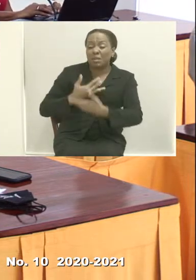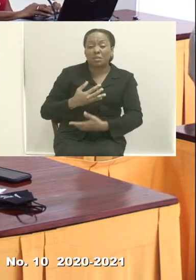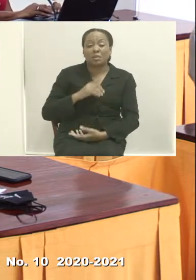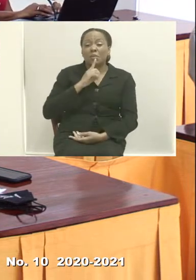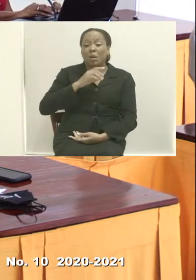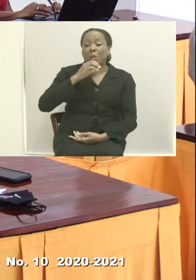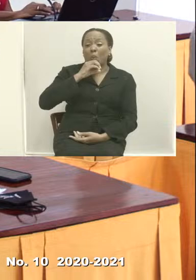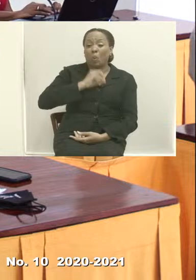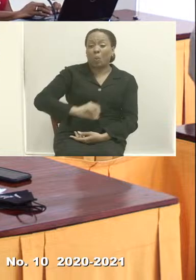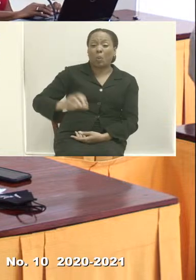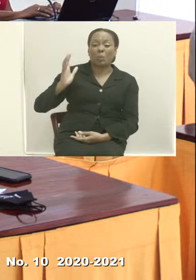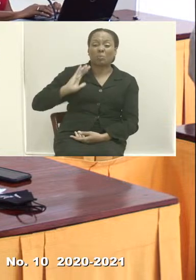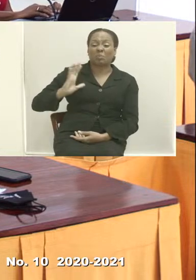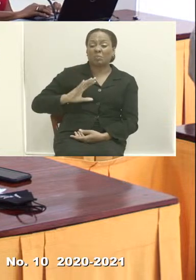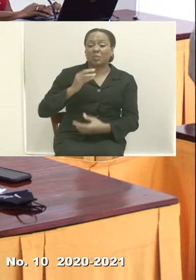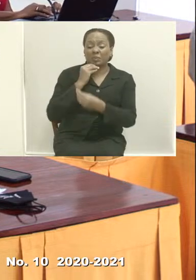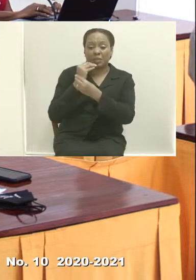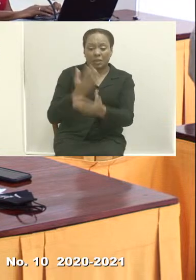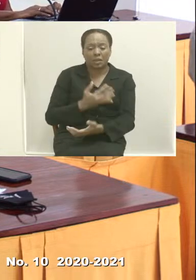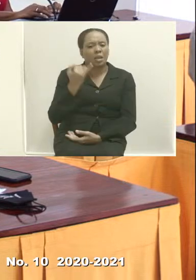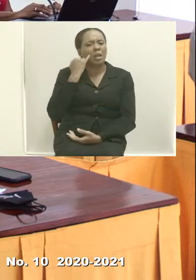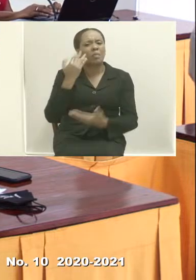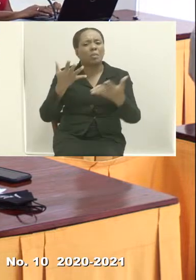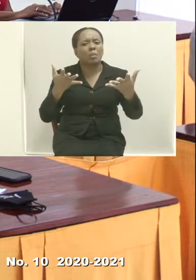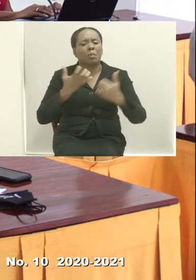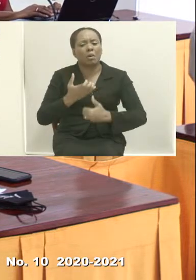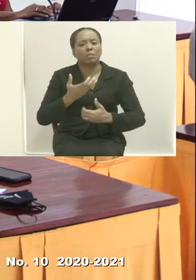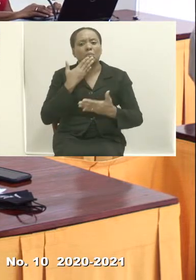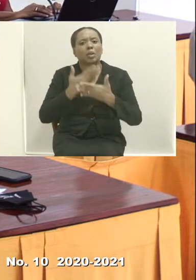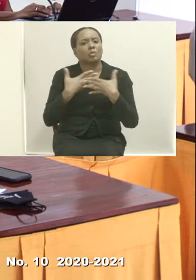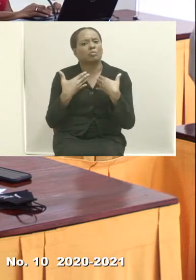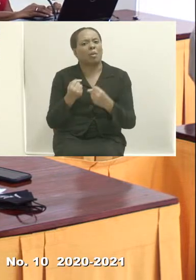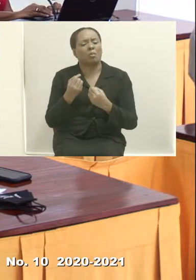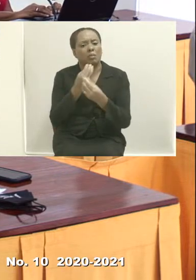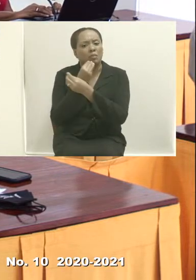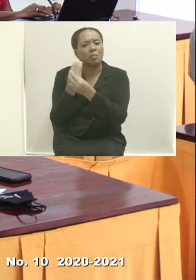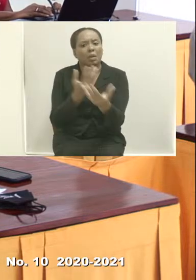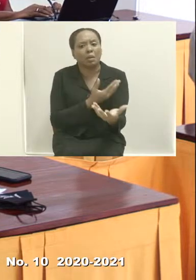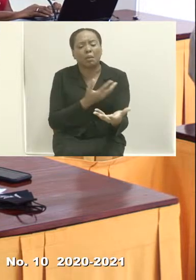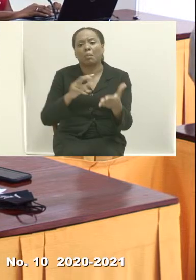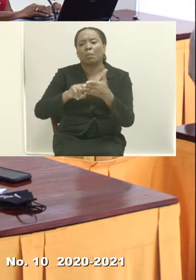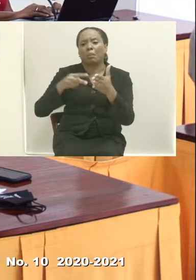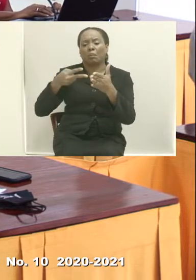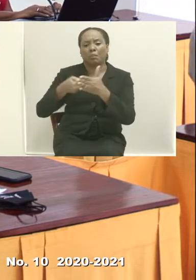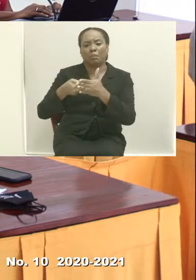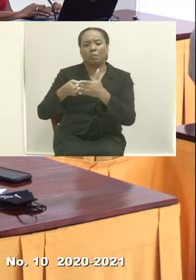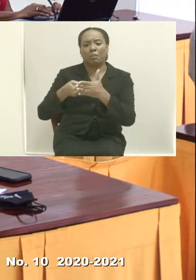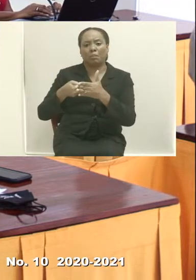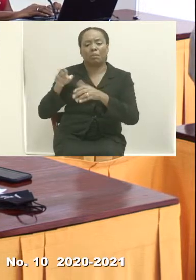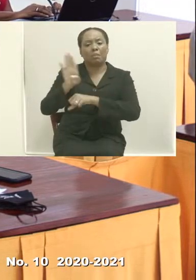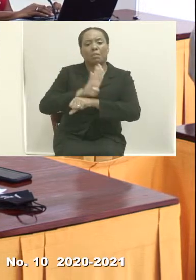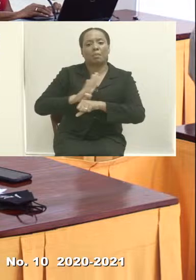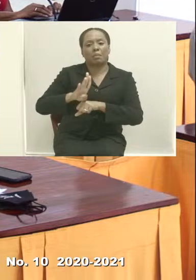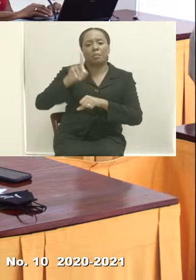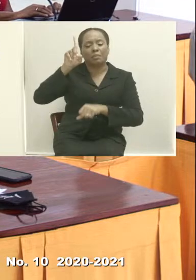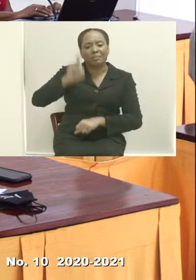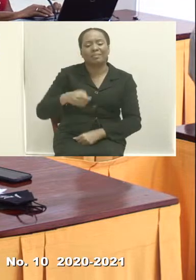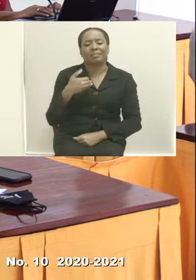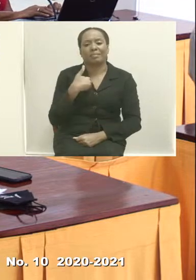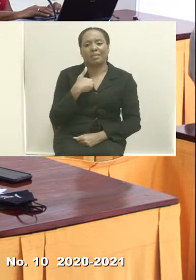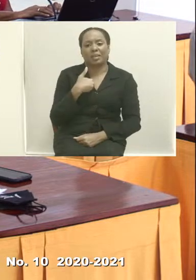are not to fly blind, it is necessary for Barbados in every sector to be able to have at its